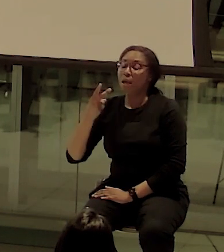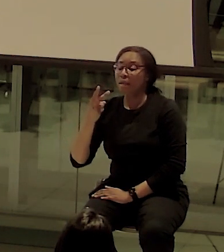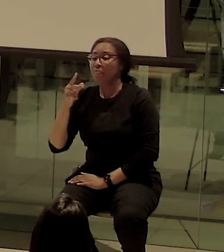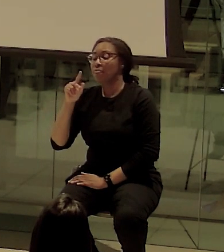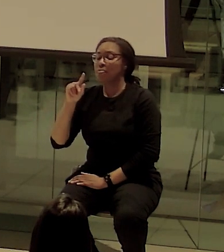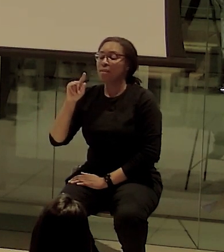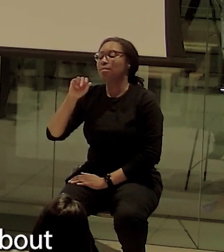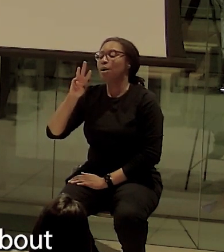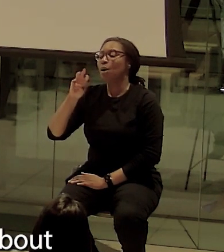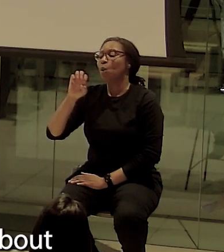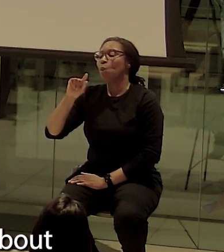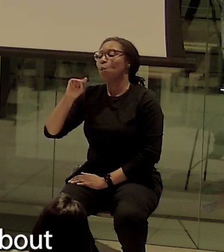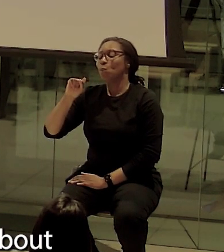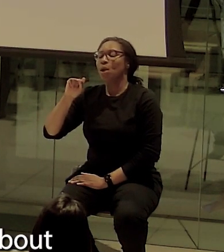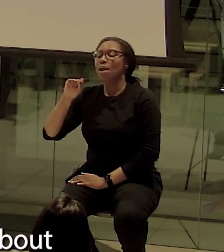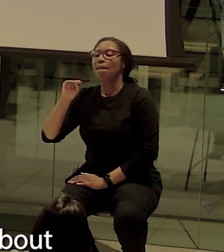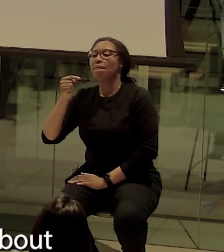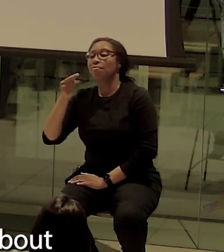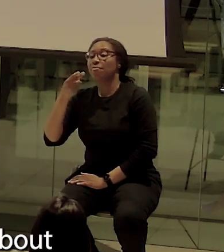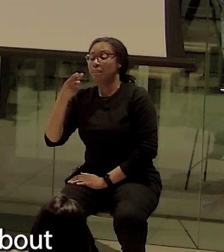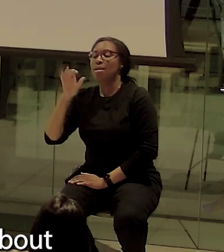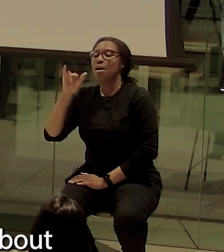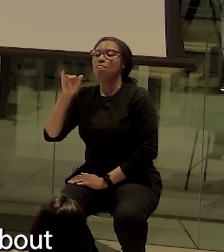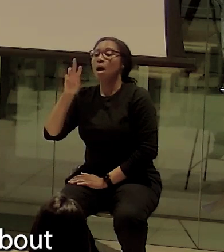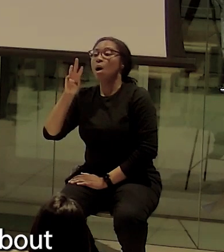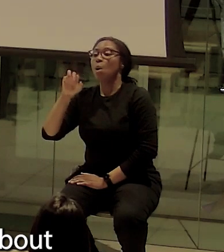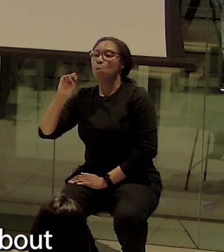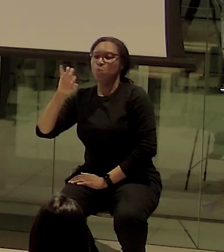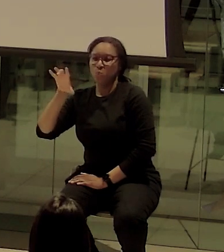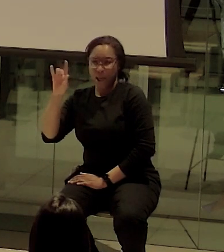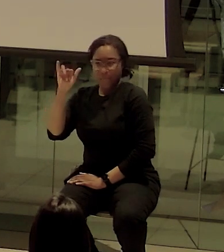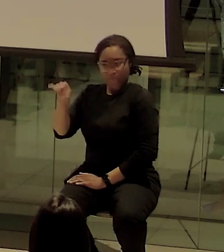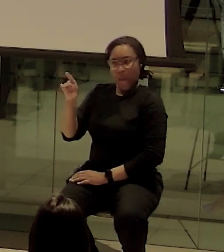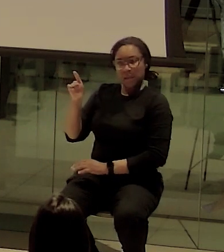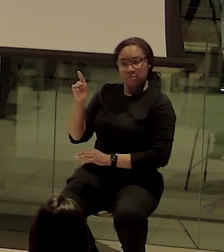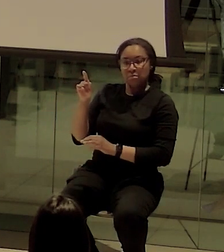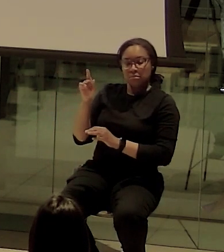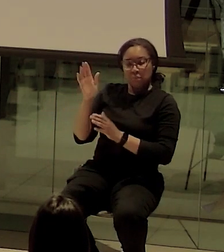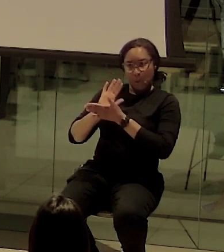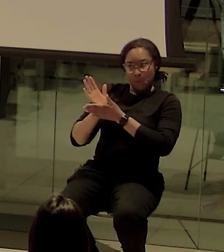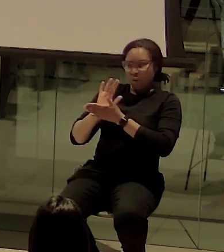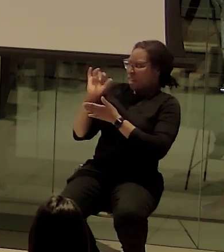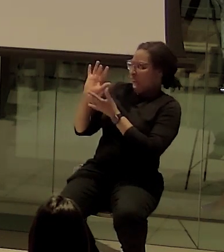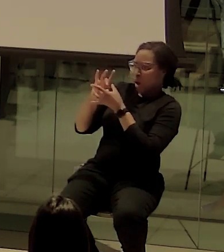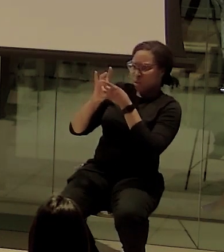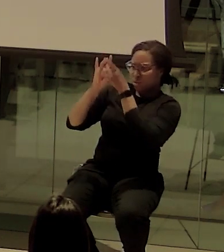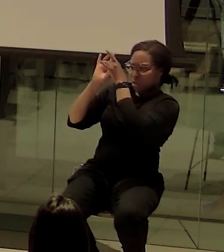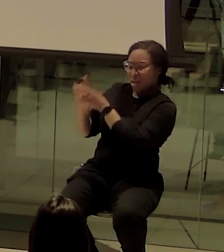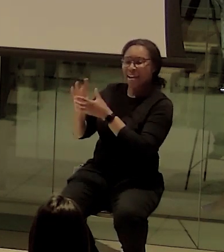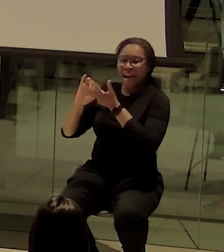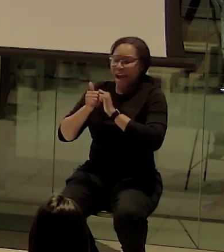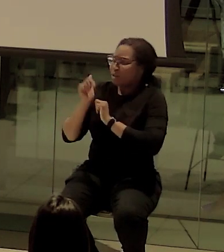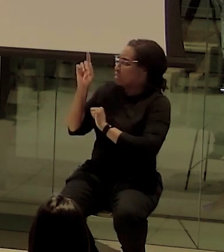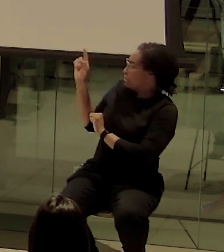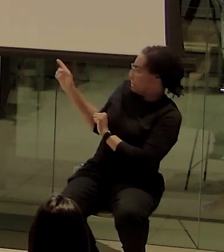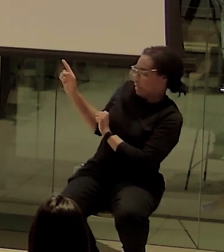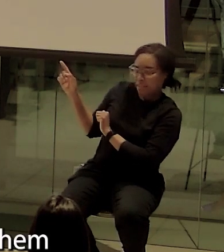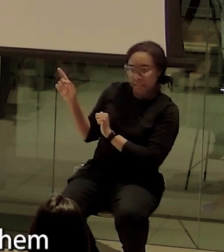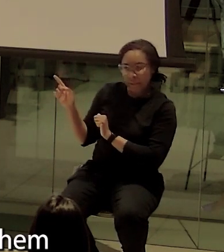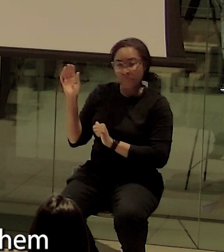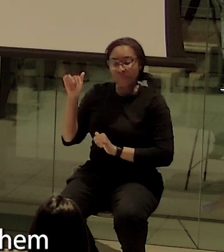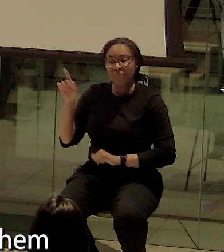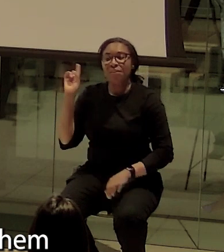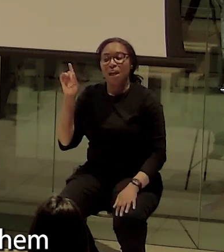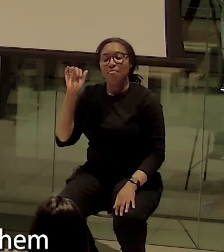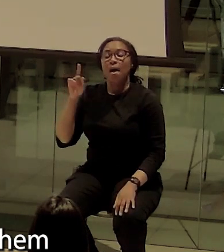landscape. We also can start to think about how does a silhouette act as a form of representation? It's a slippery thing. Lisa Saltzman,